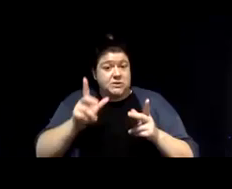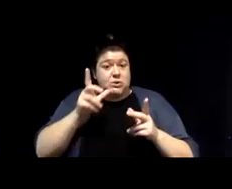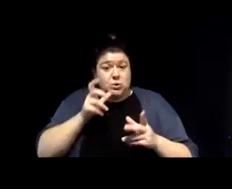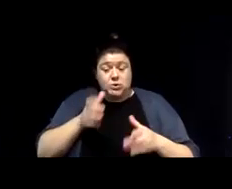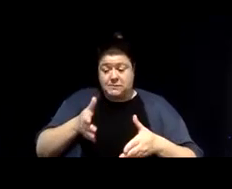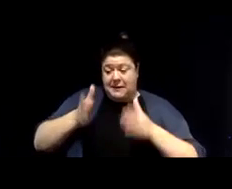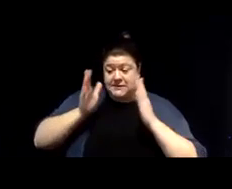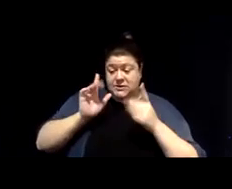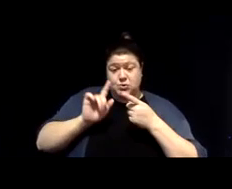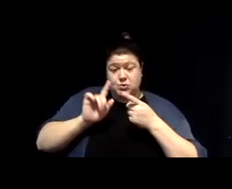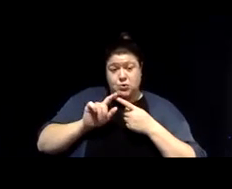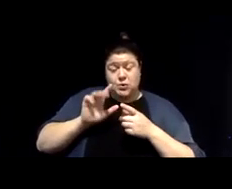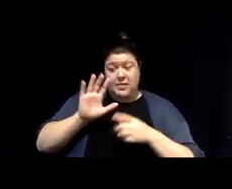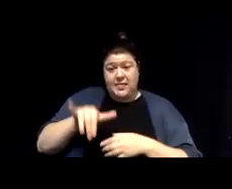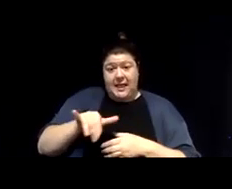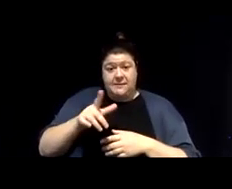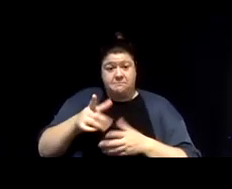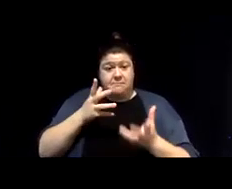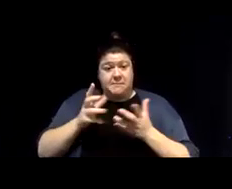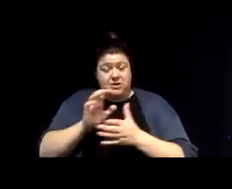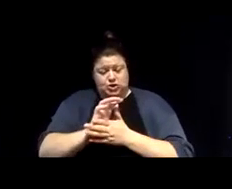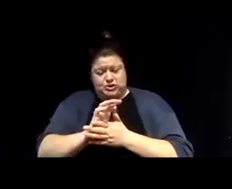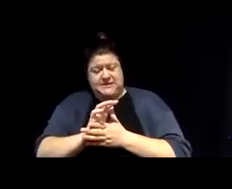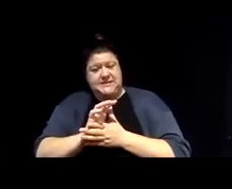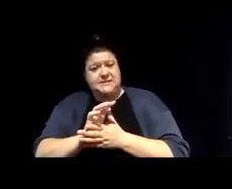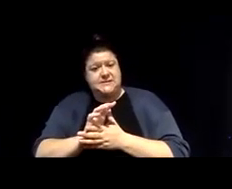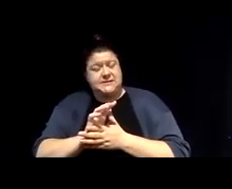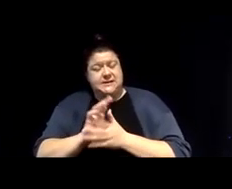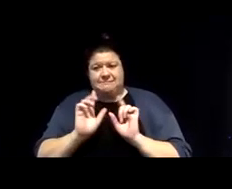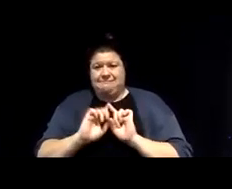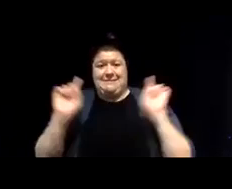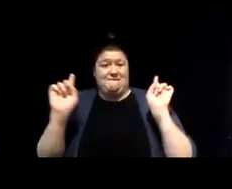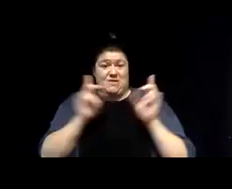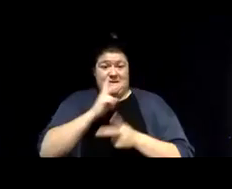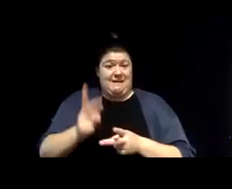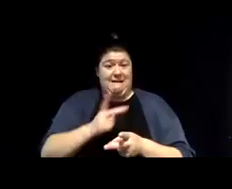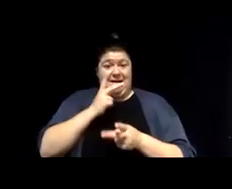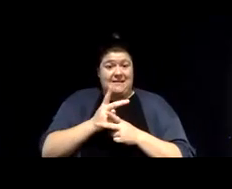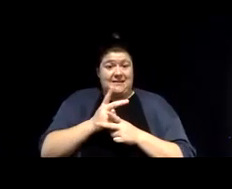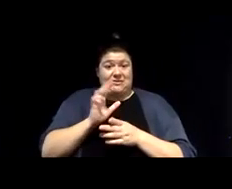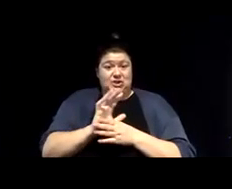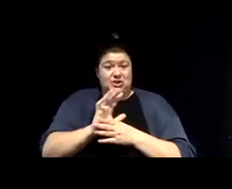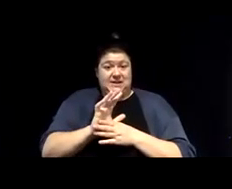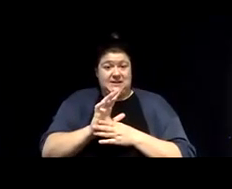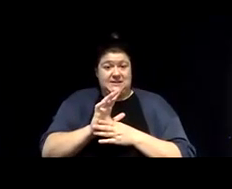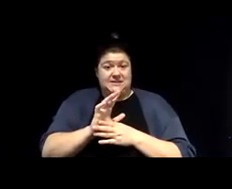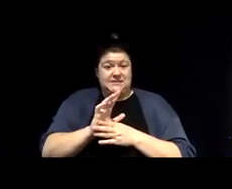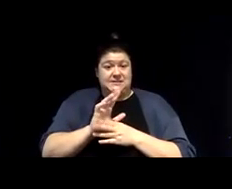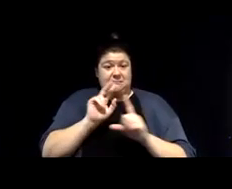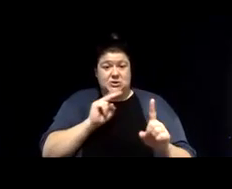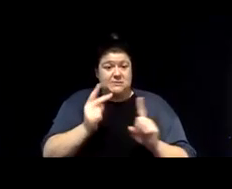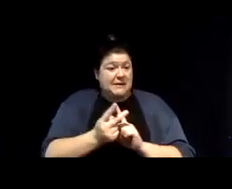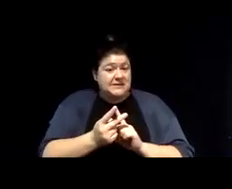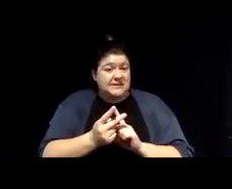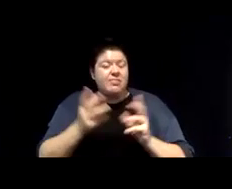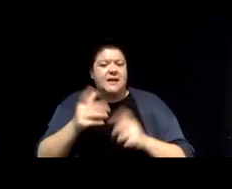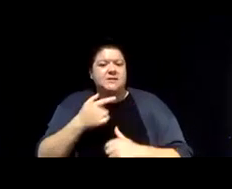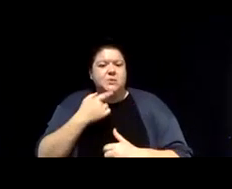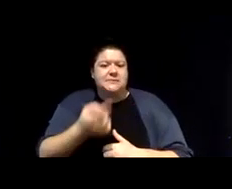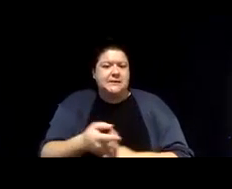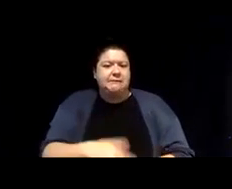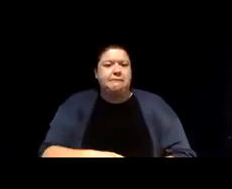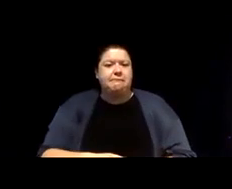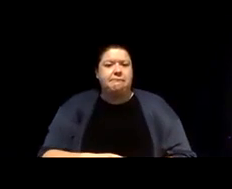term may be thinking cheese in a whole different way as what I'm saying. So we have to